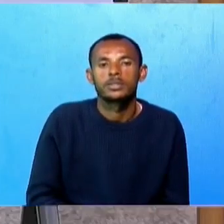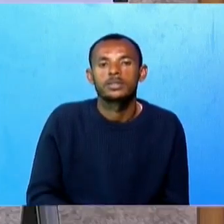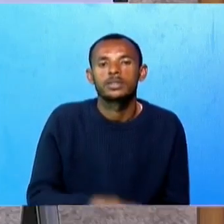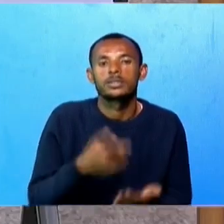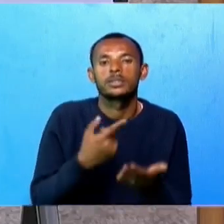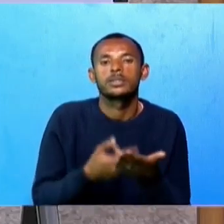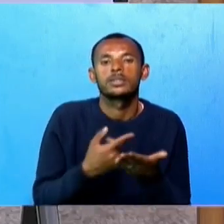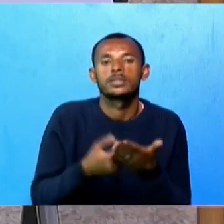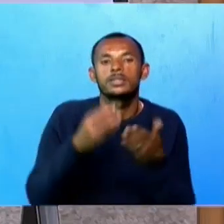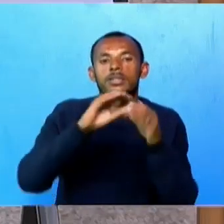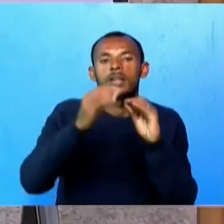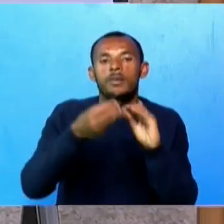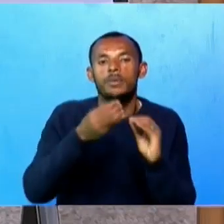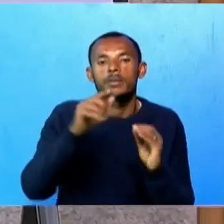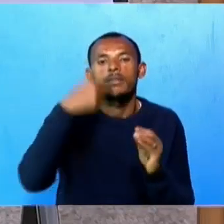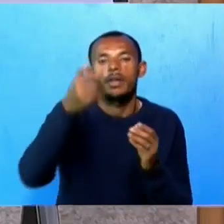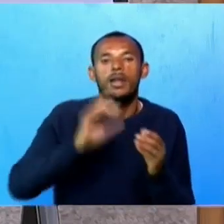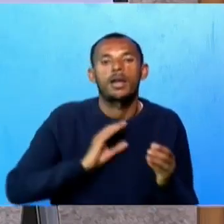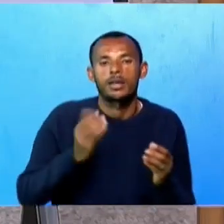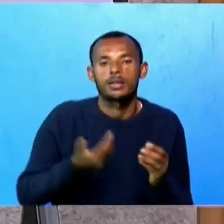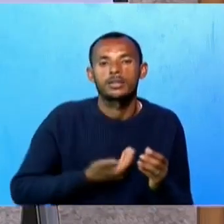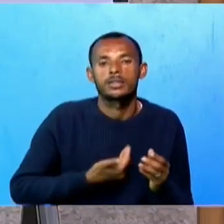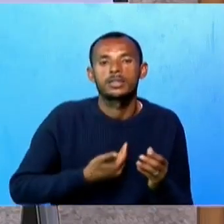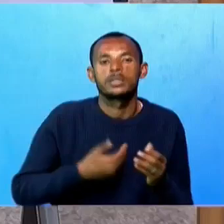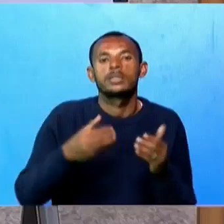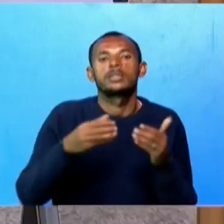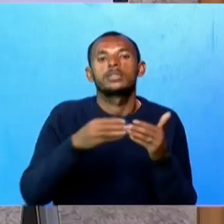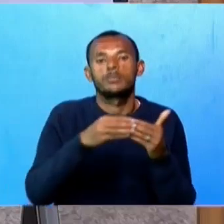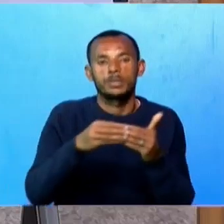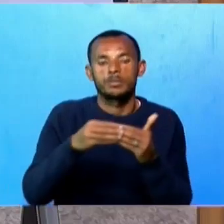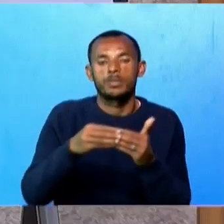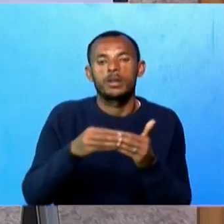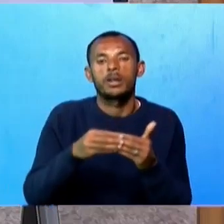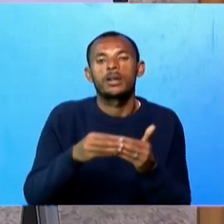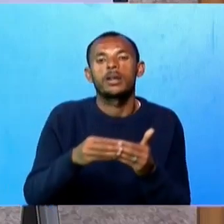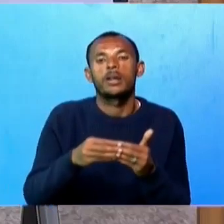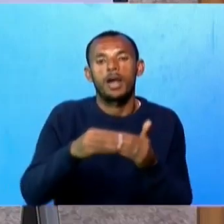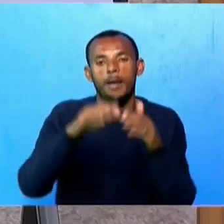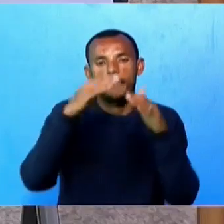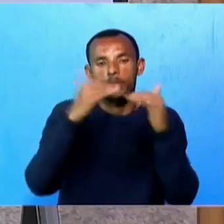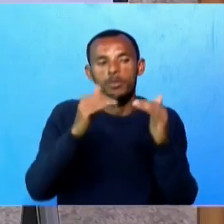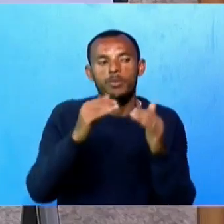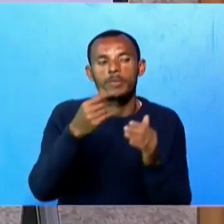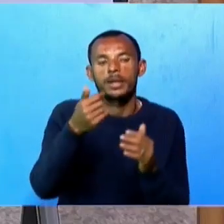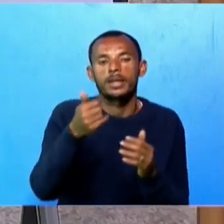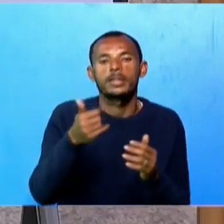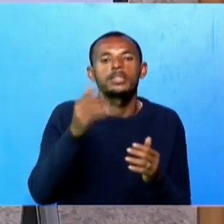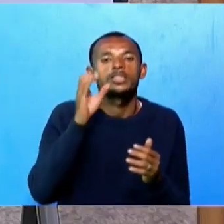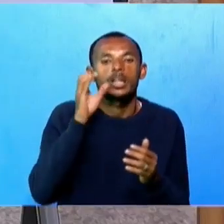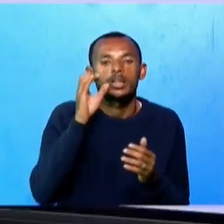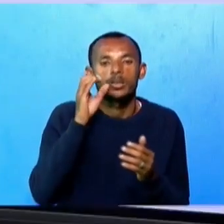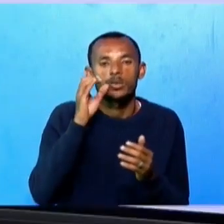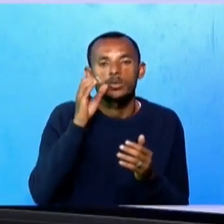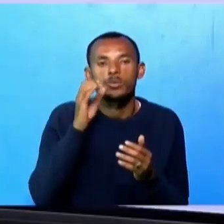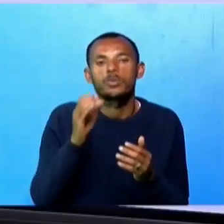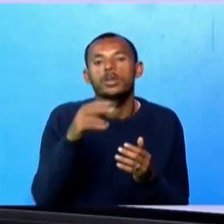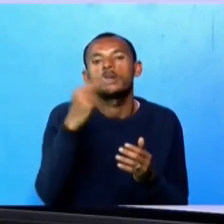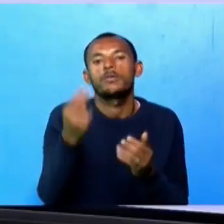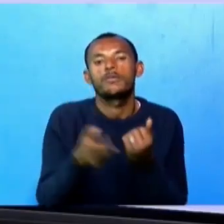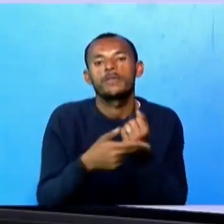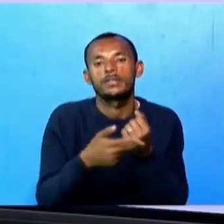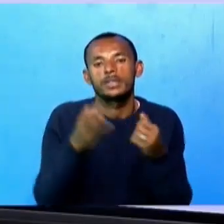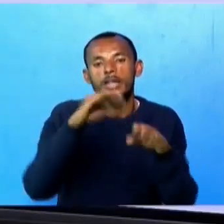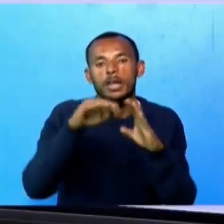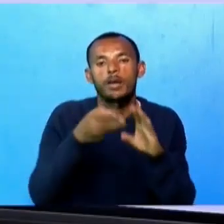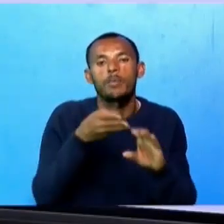this number tells us the principal amount of money that child 2 invested in a bank